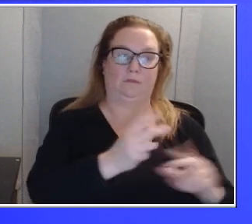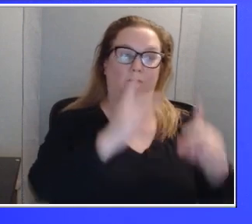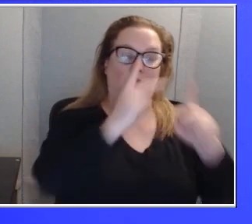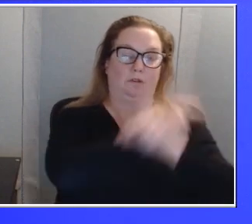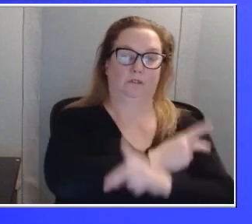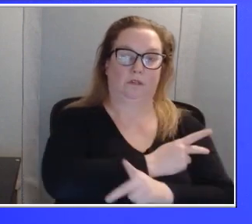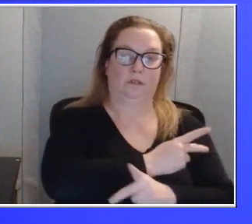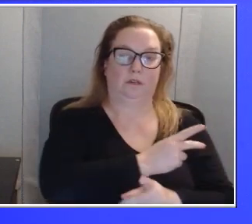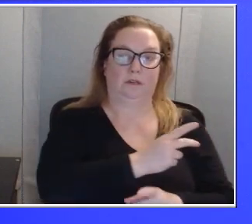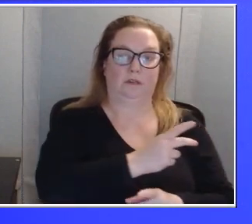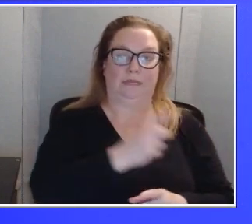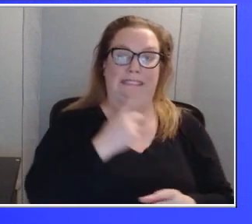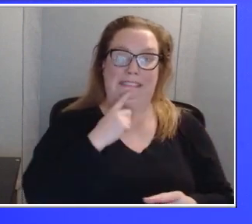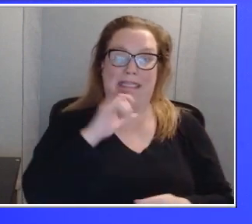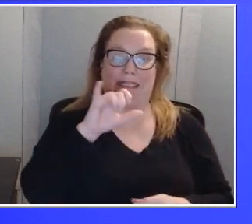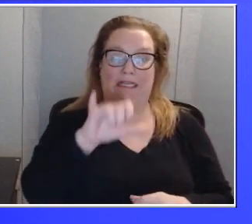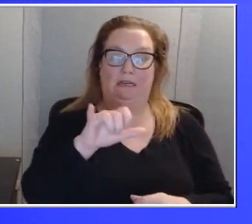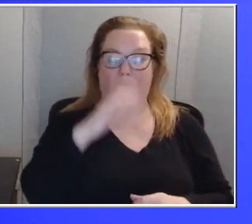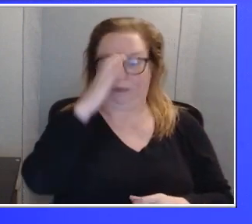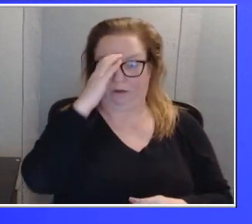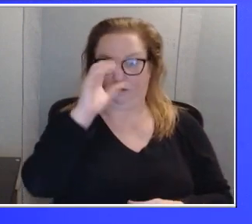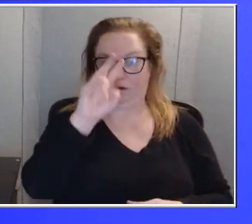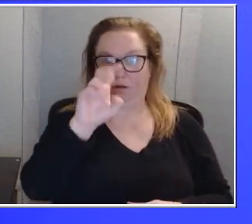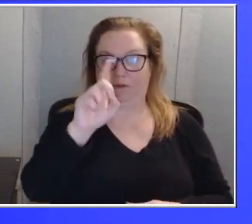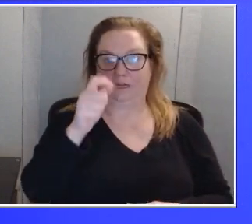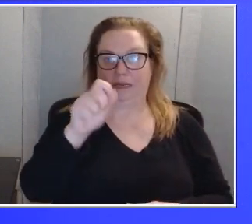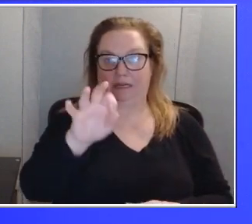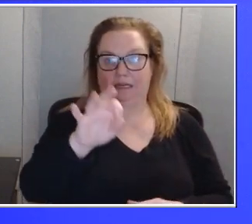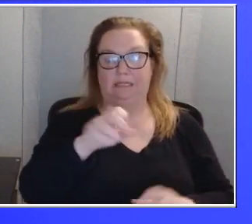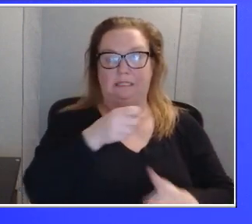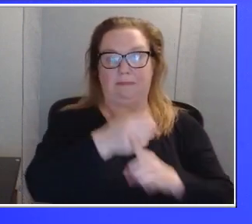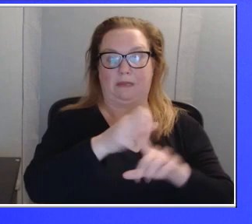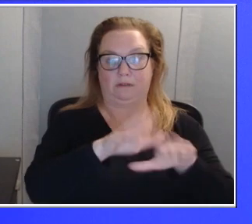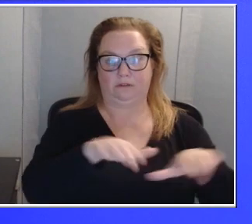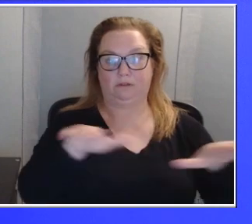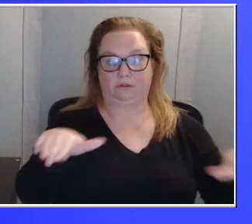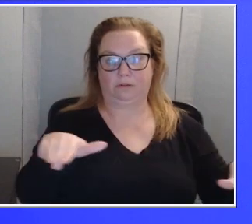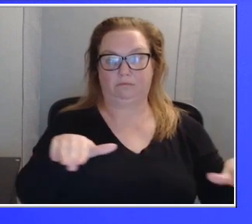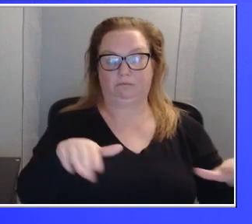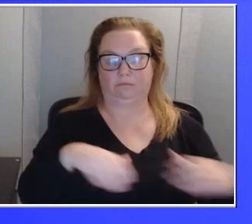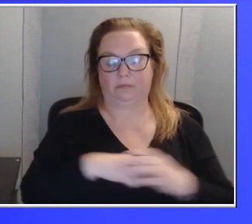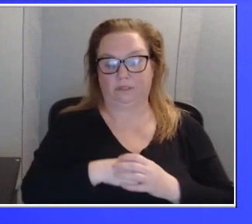Even having said that, we do know that COVID-19 has impacted children to a great degree.